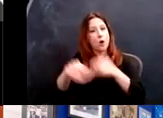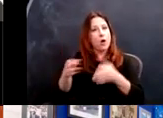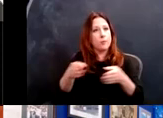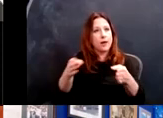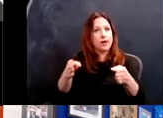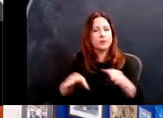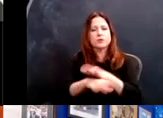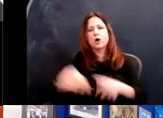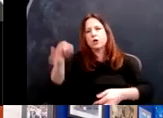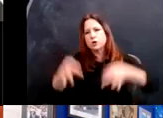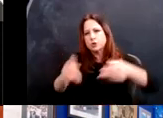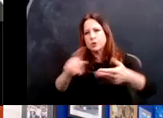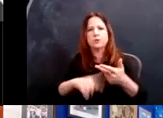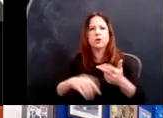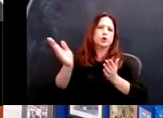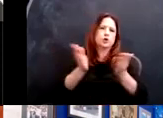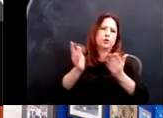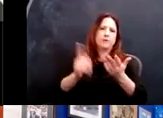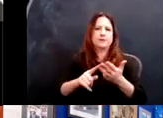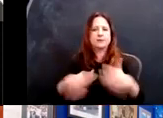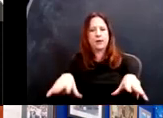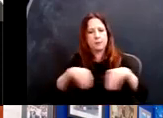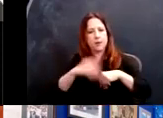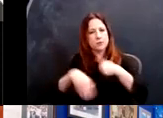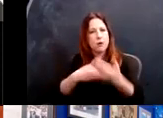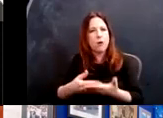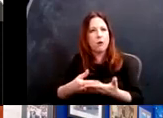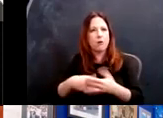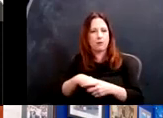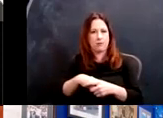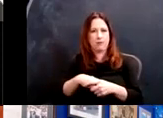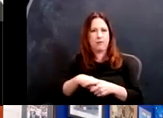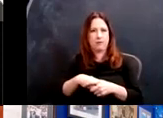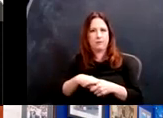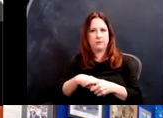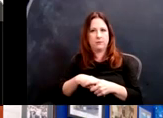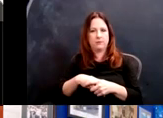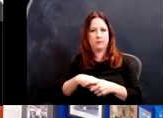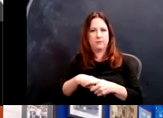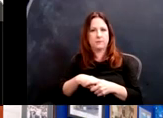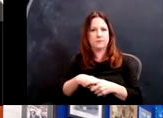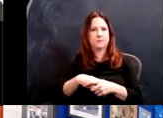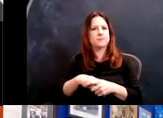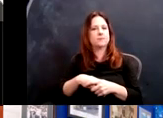non-judgmental, service, embrace all. And this is what